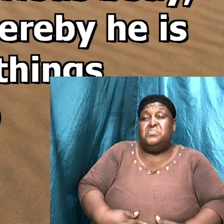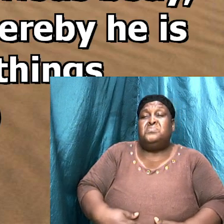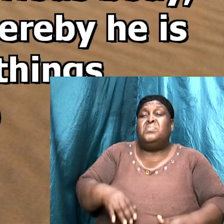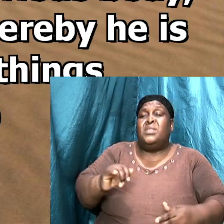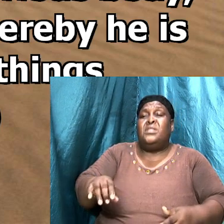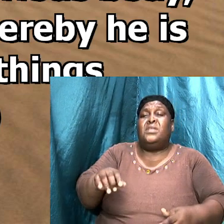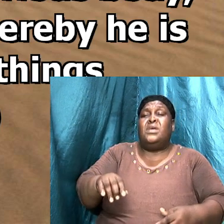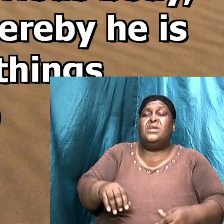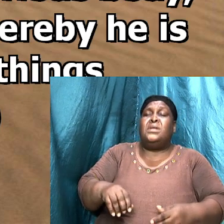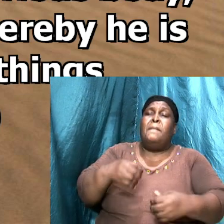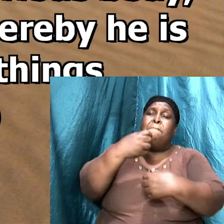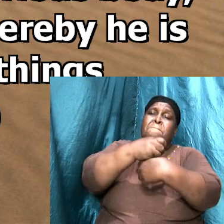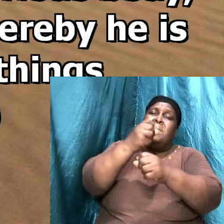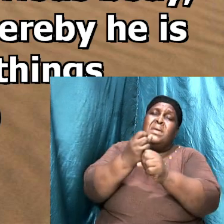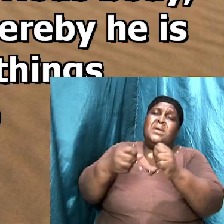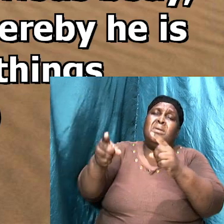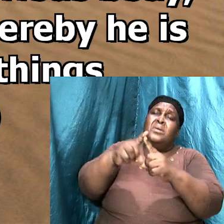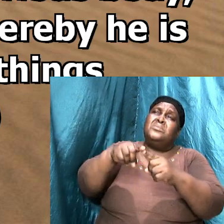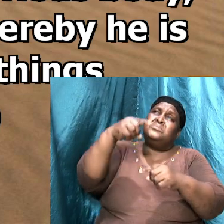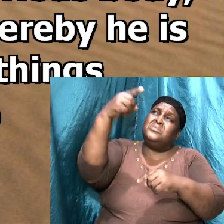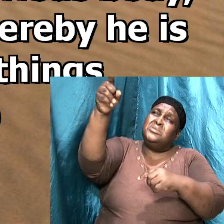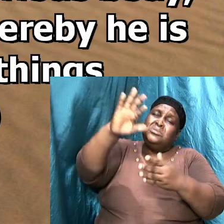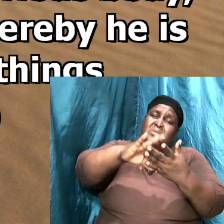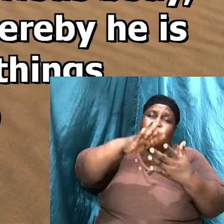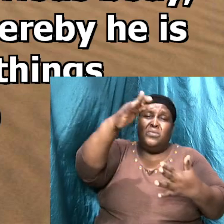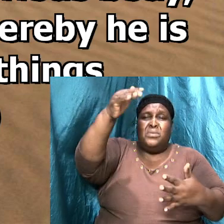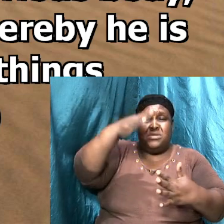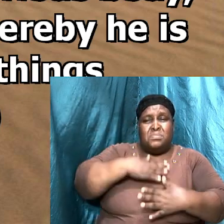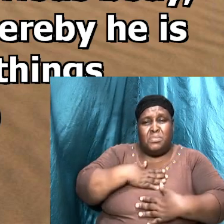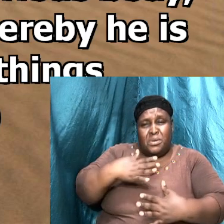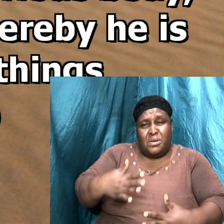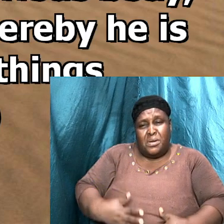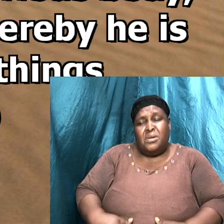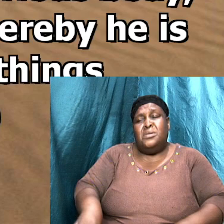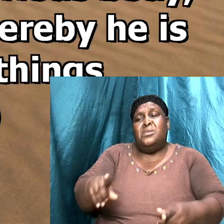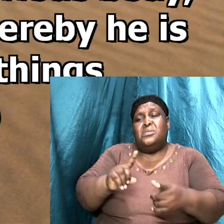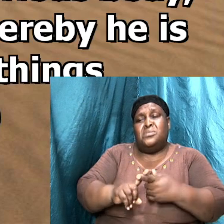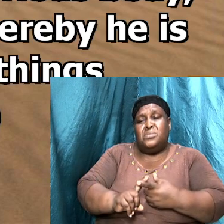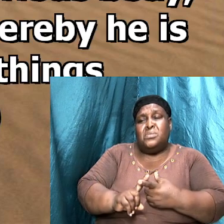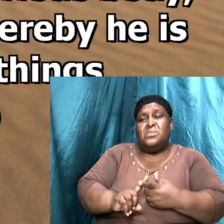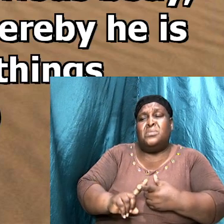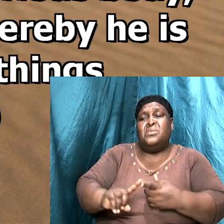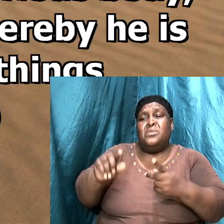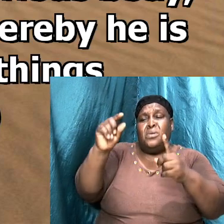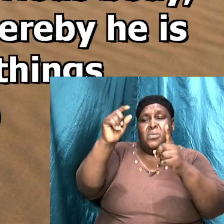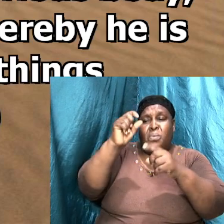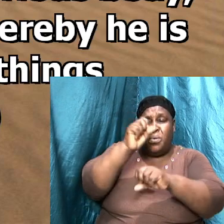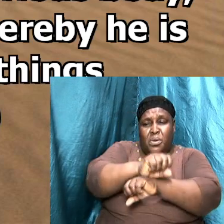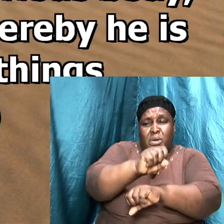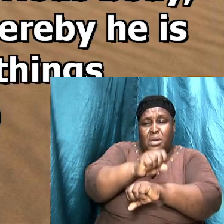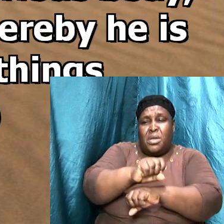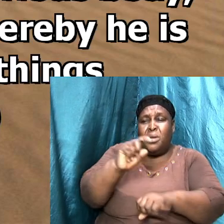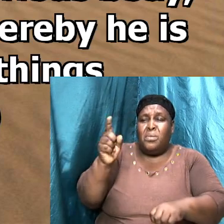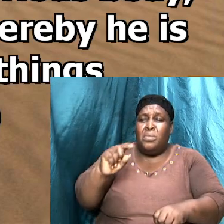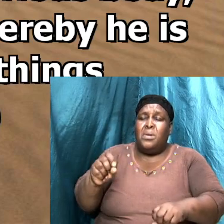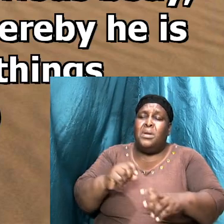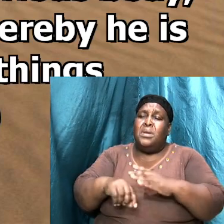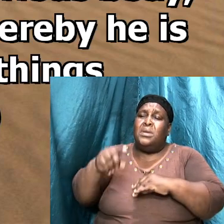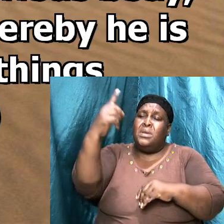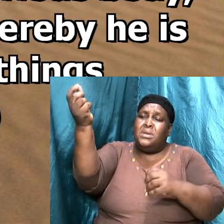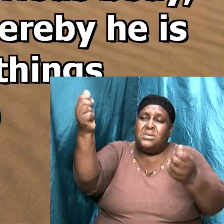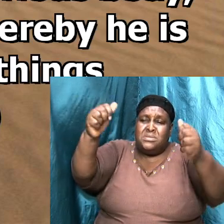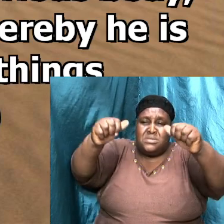it may be fashioned like unto his glorious body according to the working whereby he is